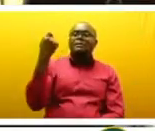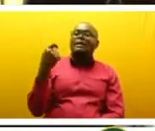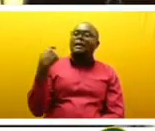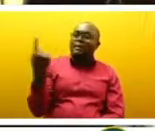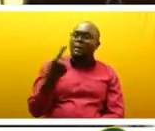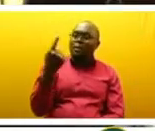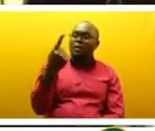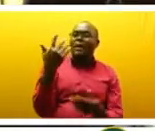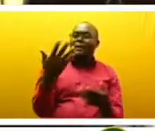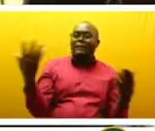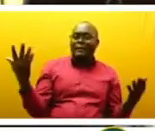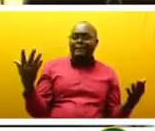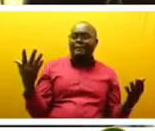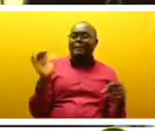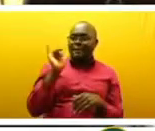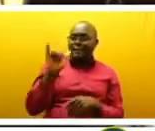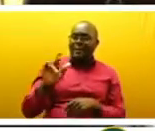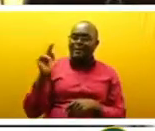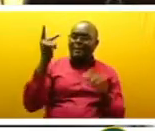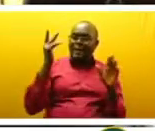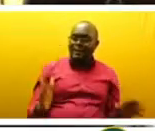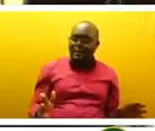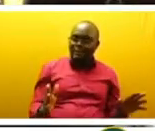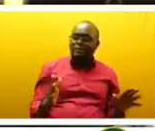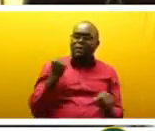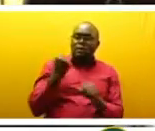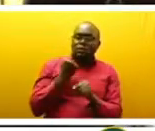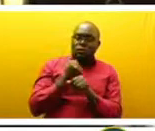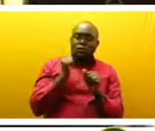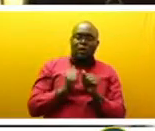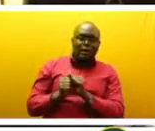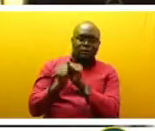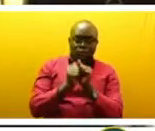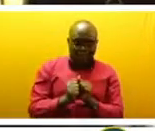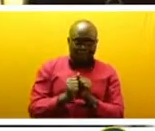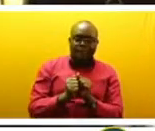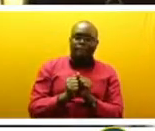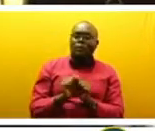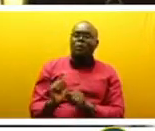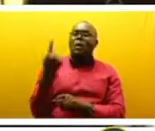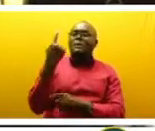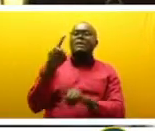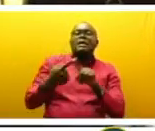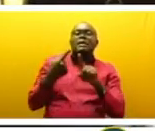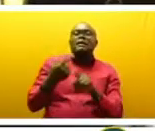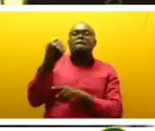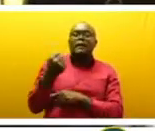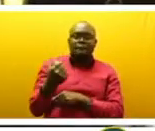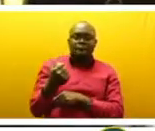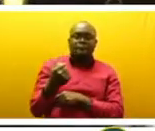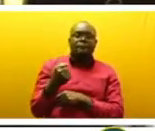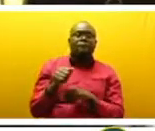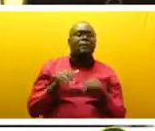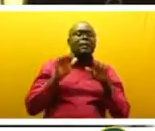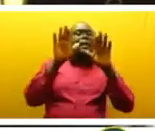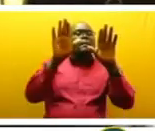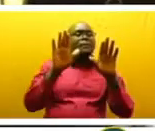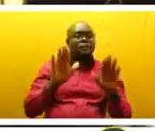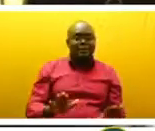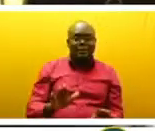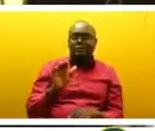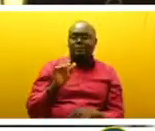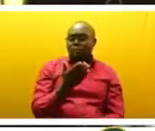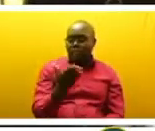one thing that Kenyans do as a collective every once in a while. It is so important to